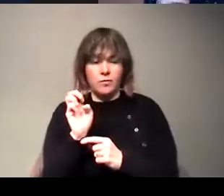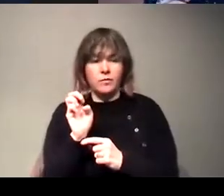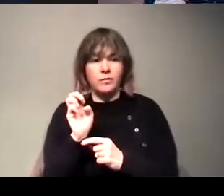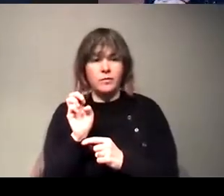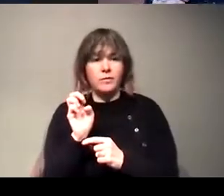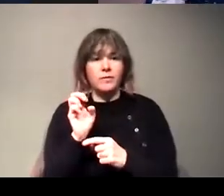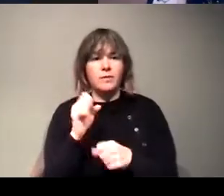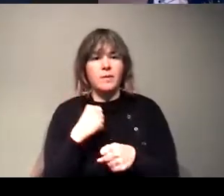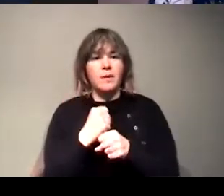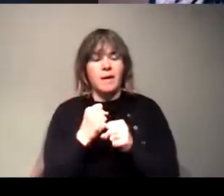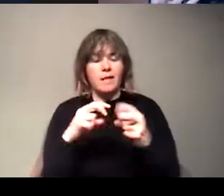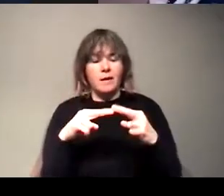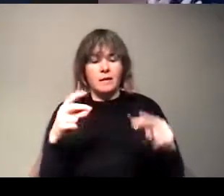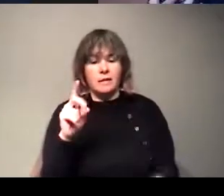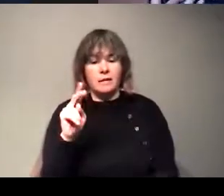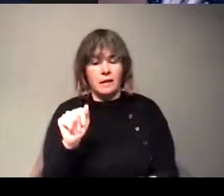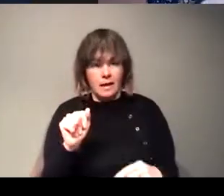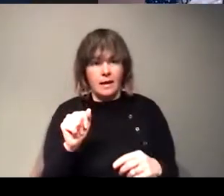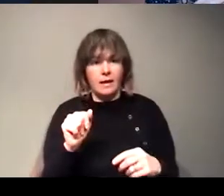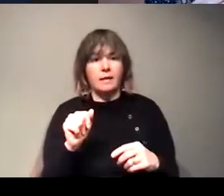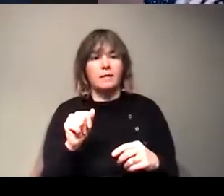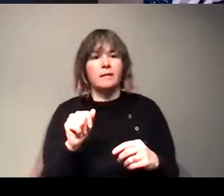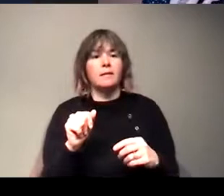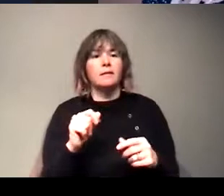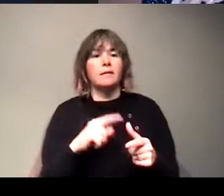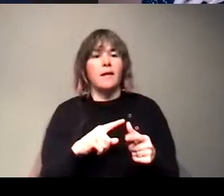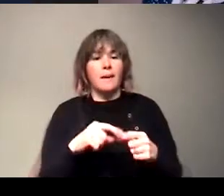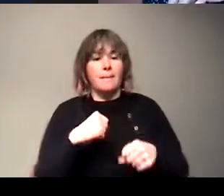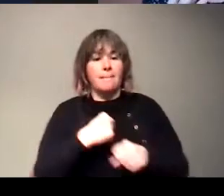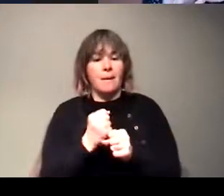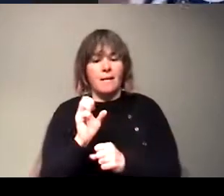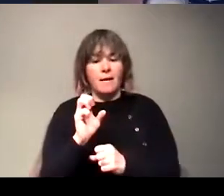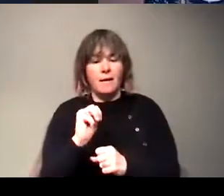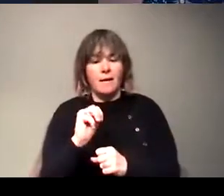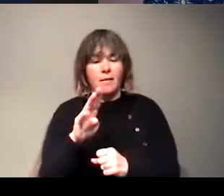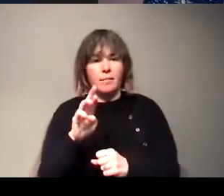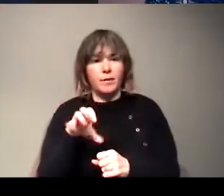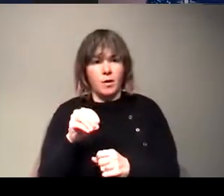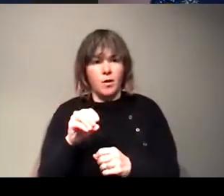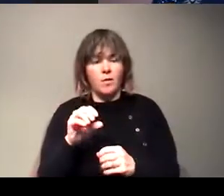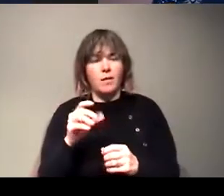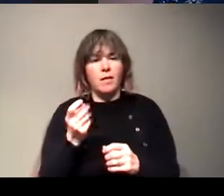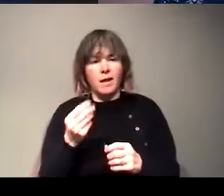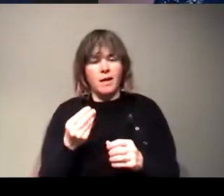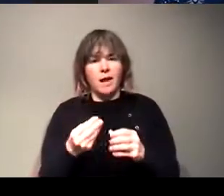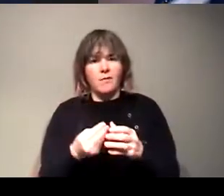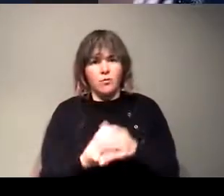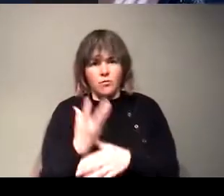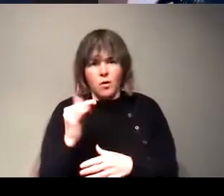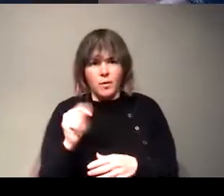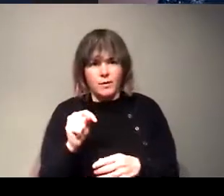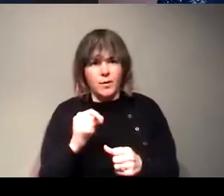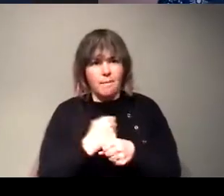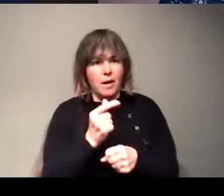you're making the DNA to then make the embryo, but you then have to grow it. Like when you make a clone, you don't